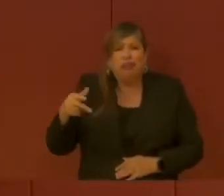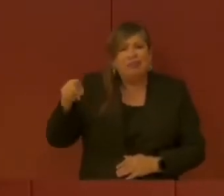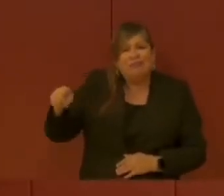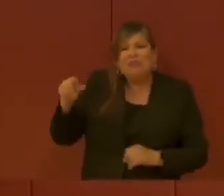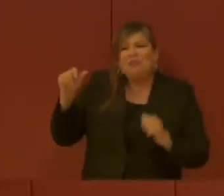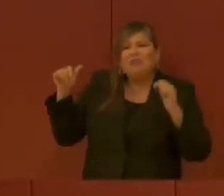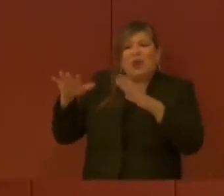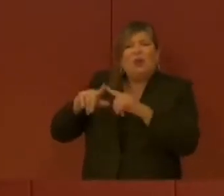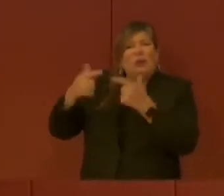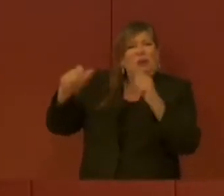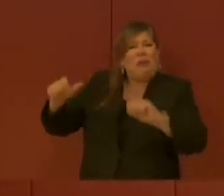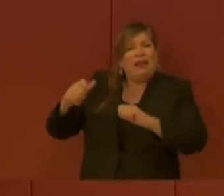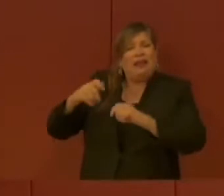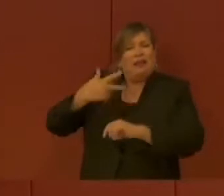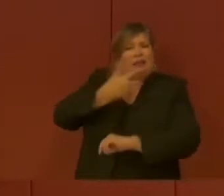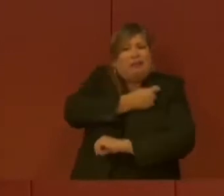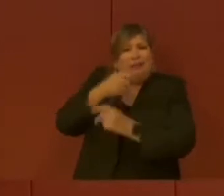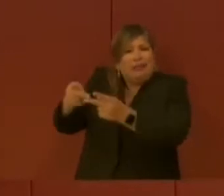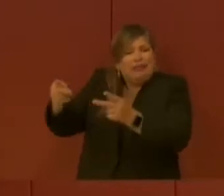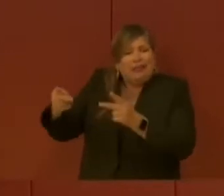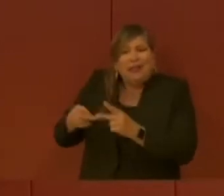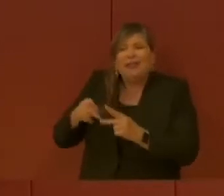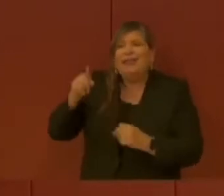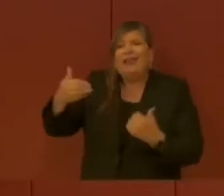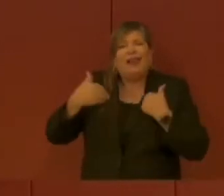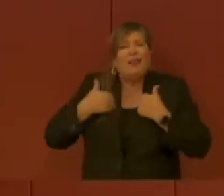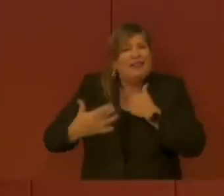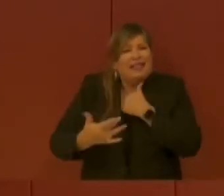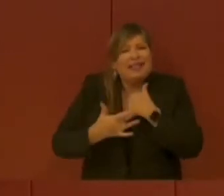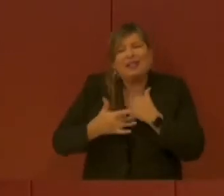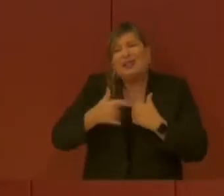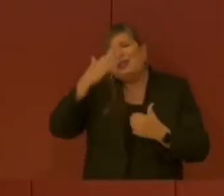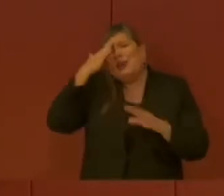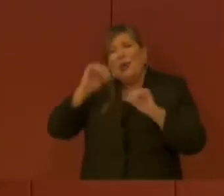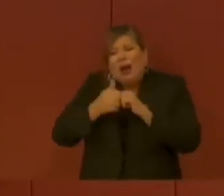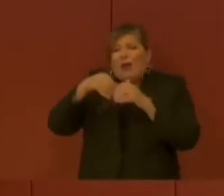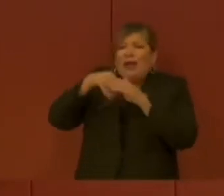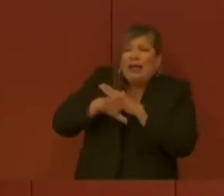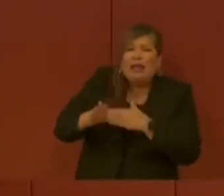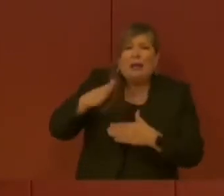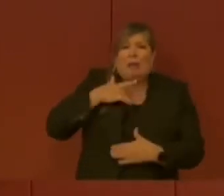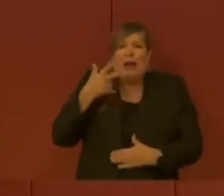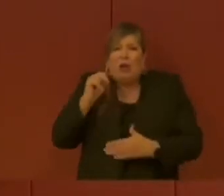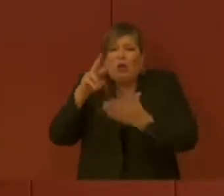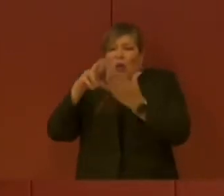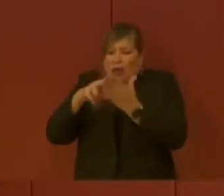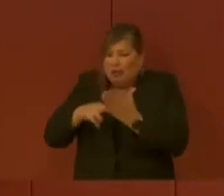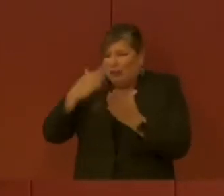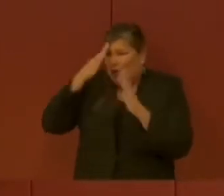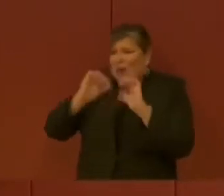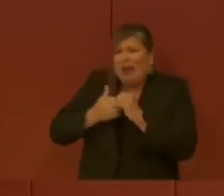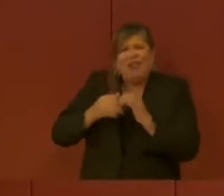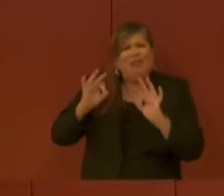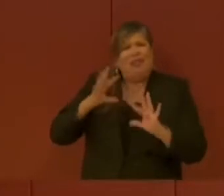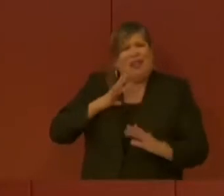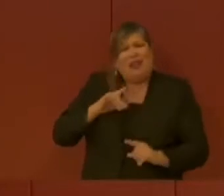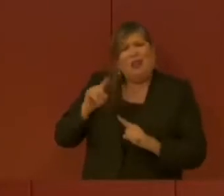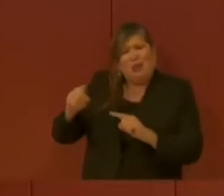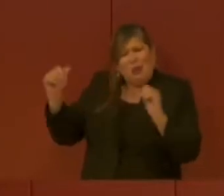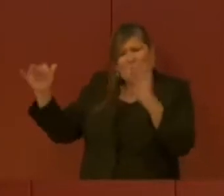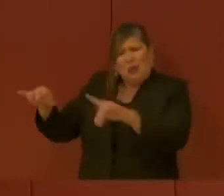navigate these tools of technology and platforms like MyTerm, but also to get into communities that have been hard